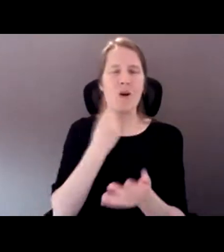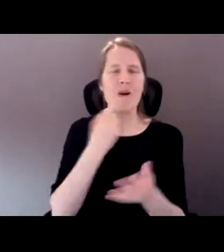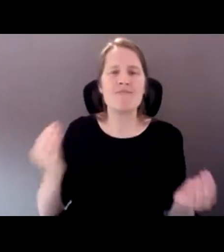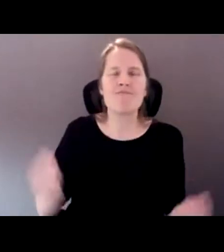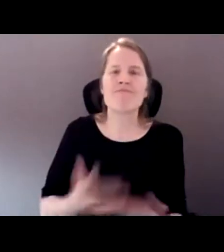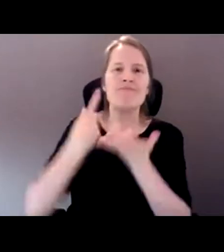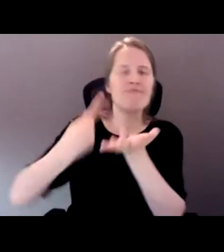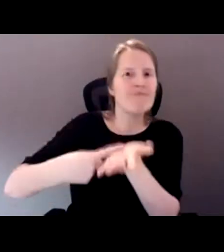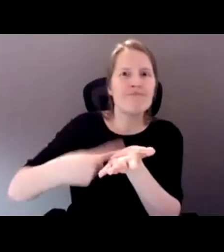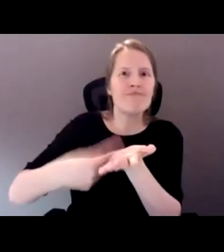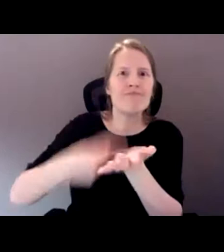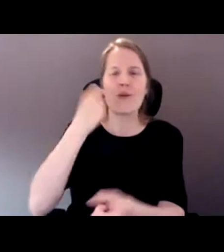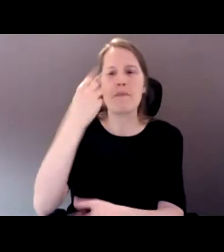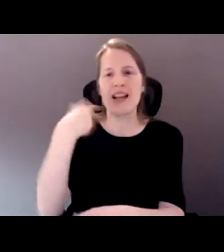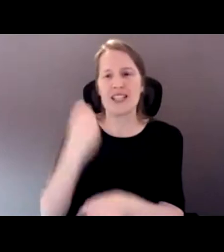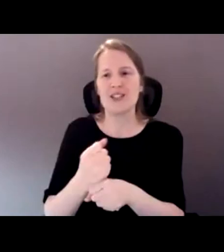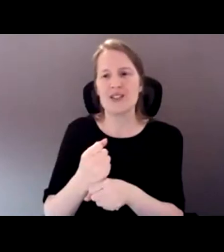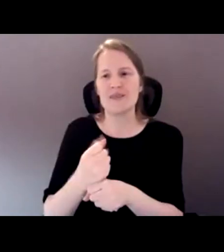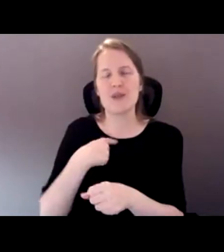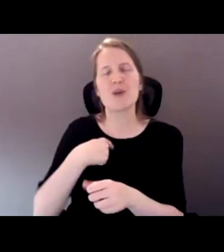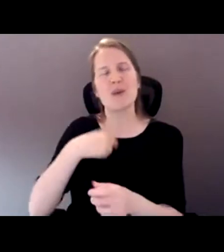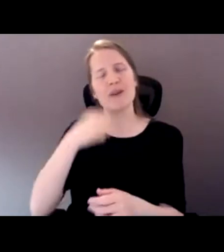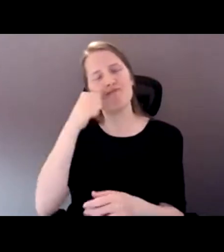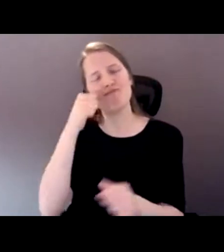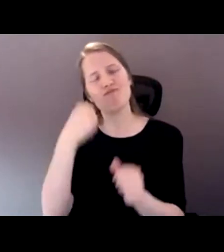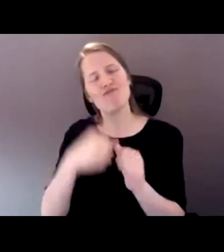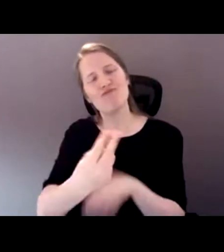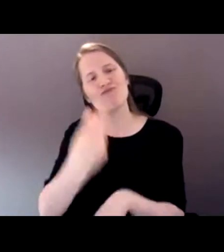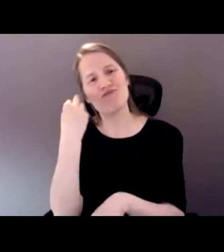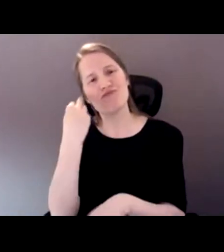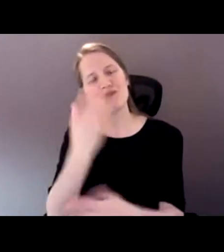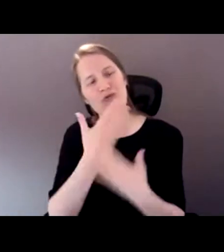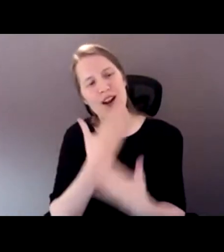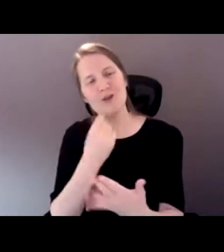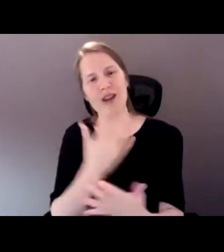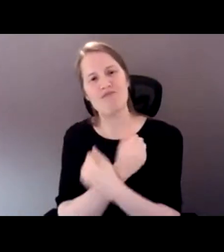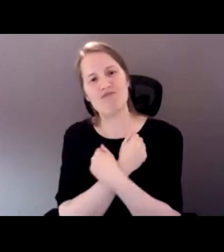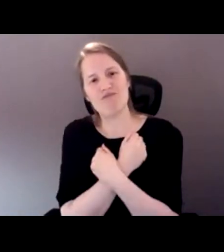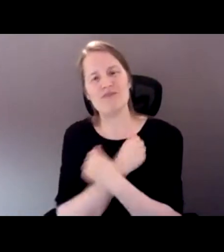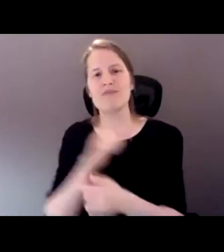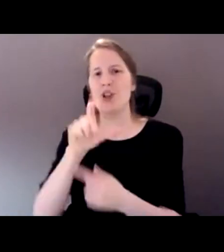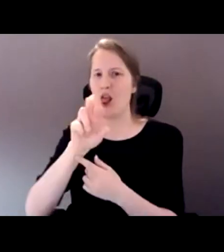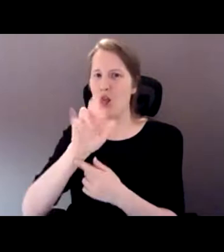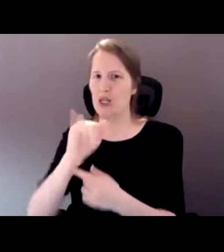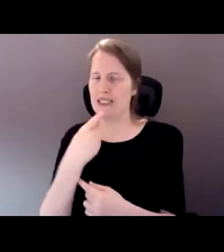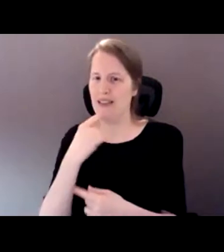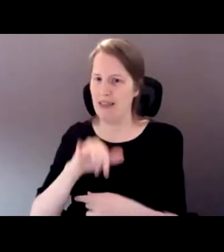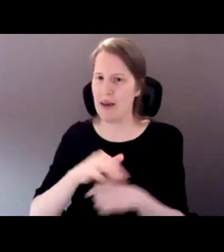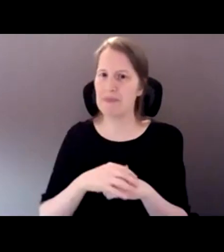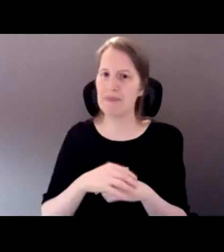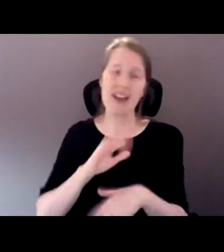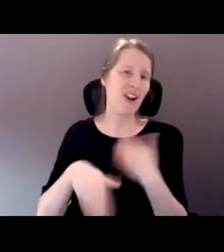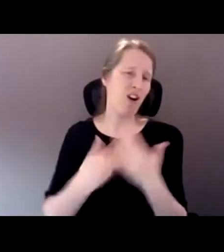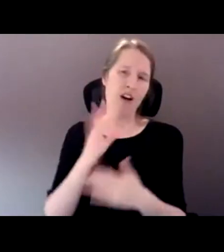conversations for many years, and we remember him with gratitude and great affection. That's from Lori Lefkowitz and the entire